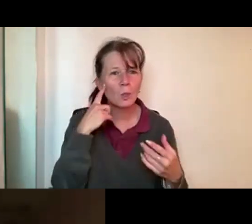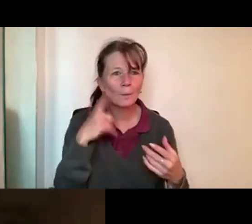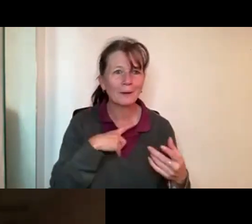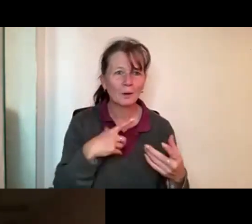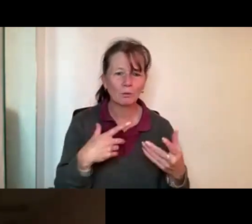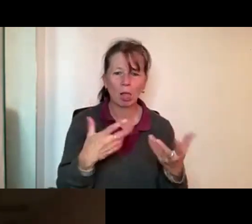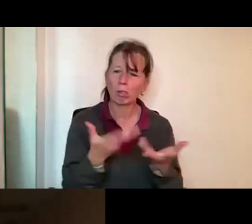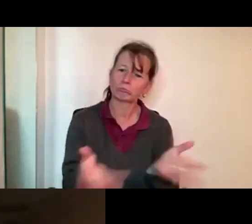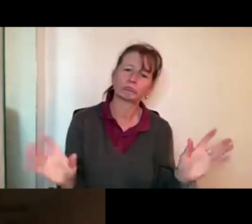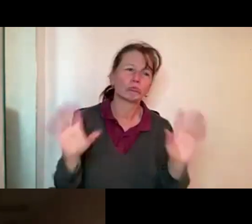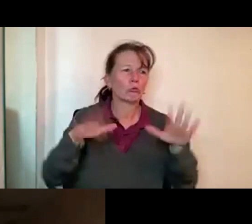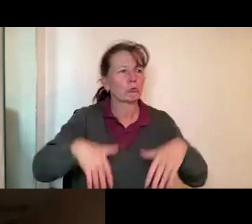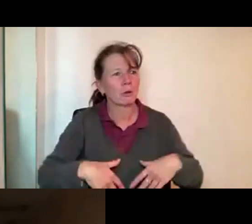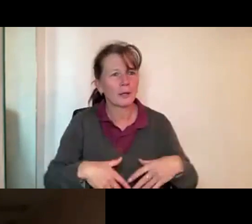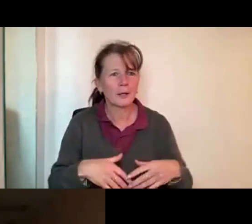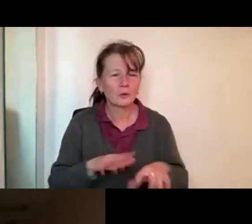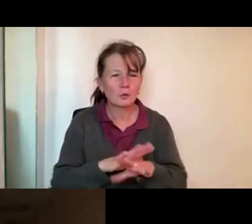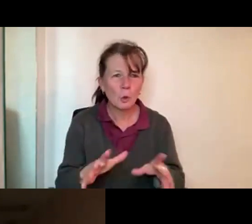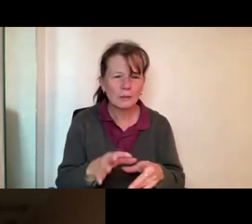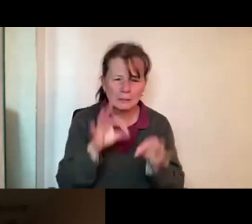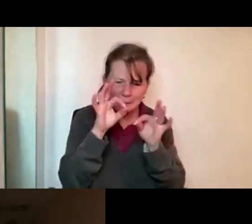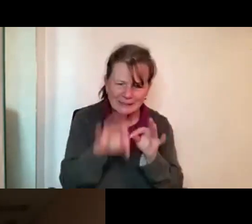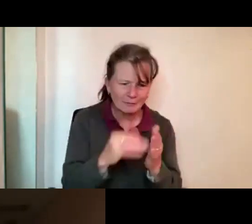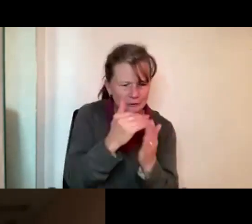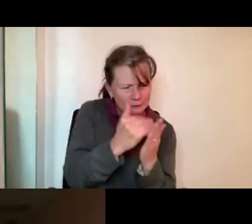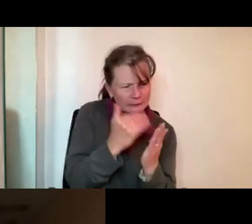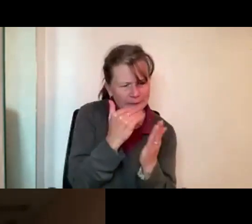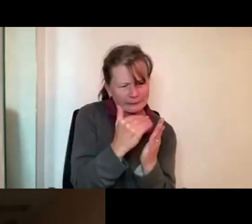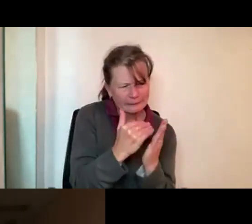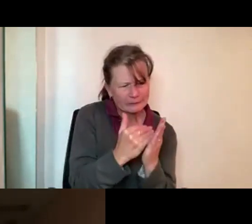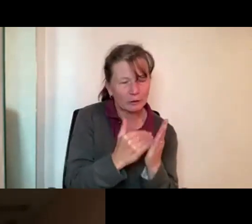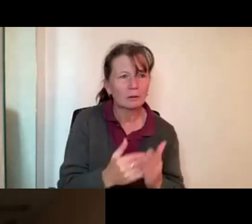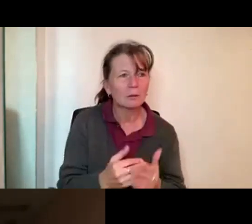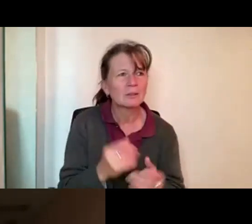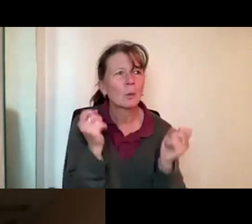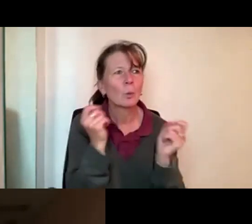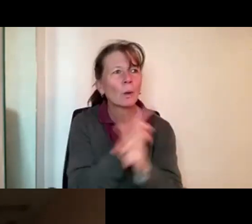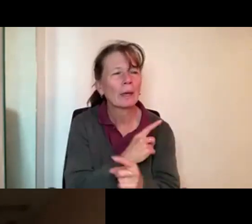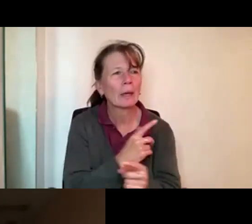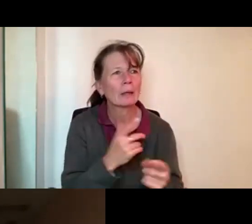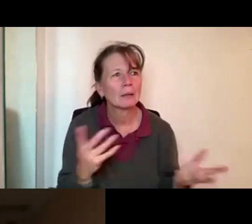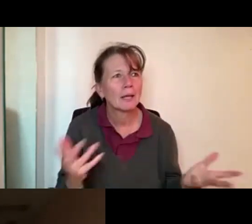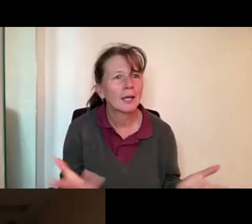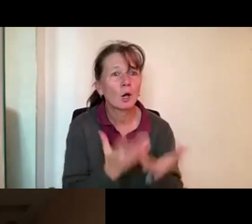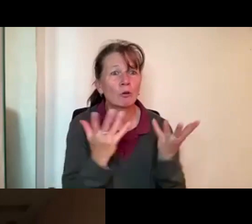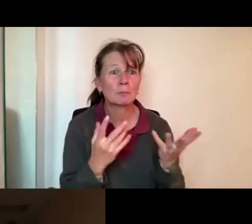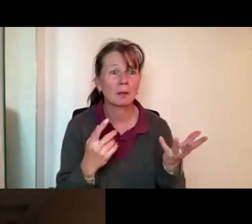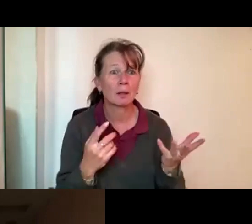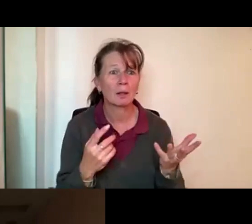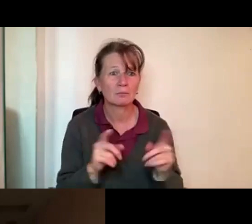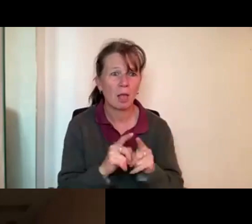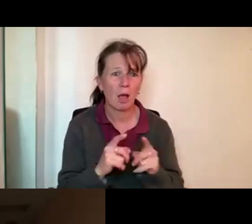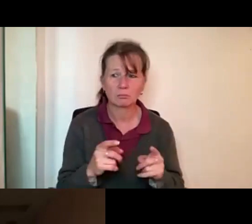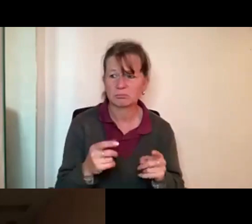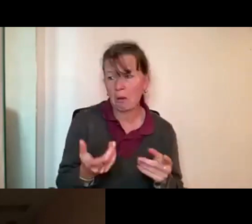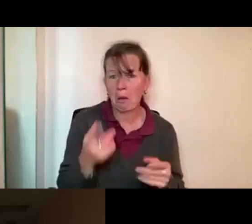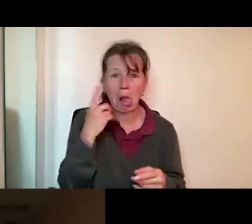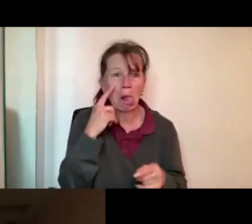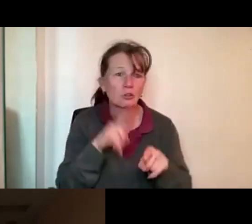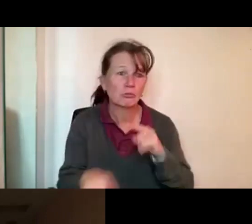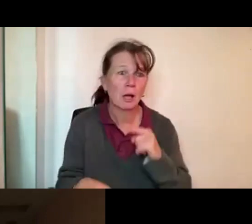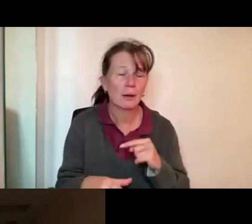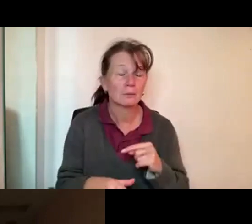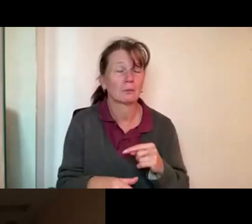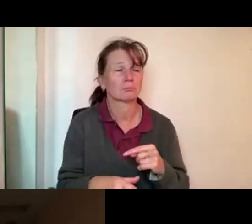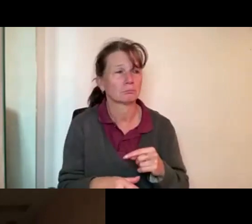that, the lack of like prescriptiveness for it, was a weird sort of encouragement to go ahead. And so I submitted